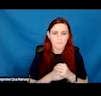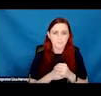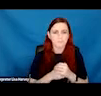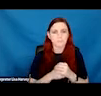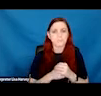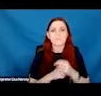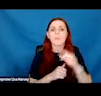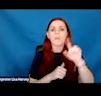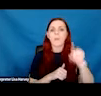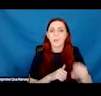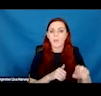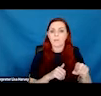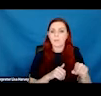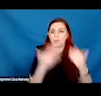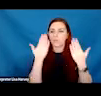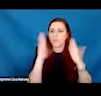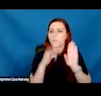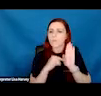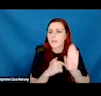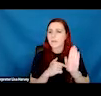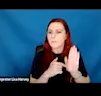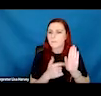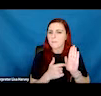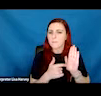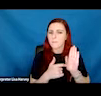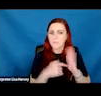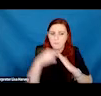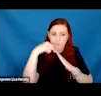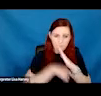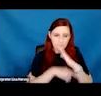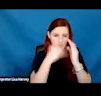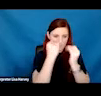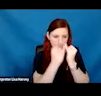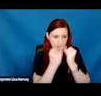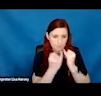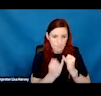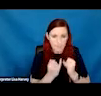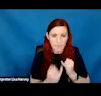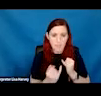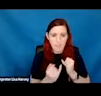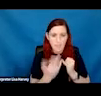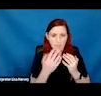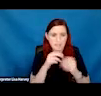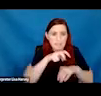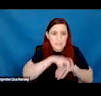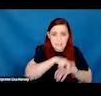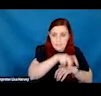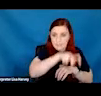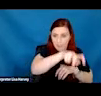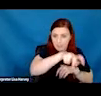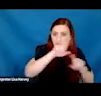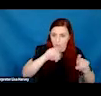And this slide shows you the stepped and ramped entrance to County Hall and one of our pedestrian